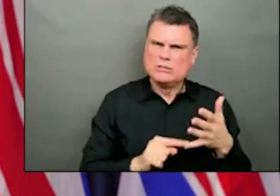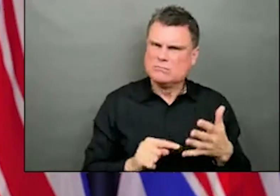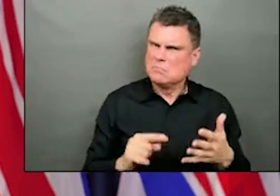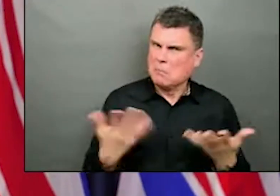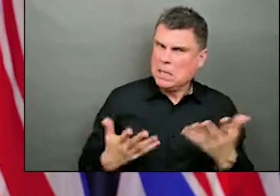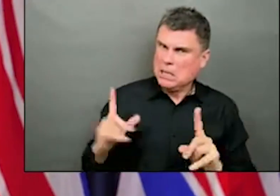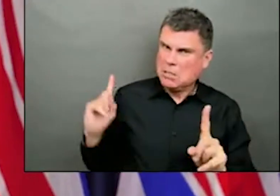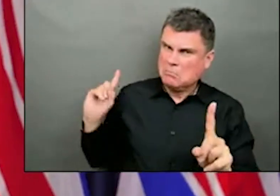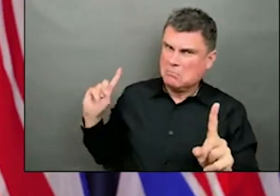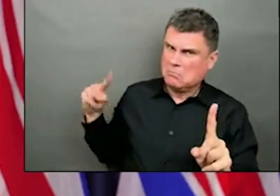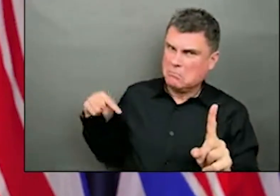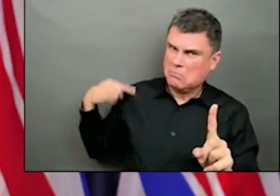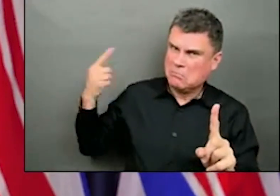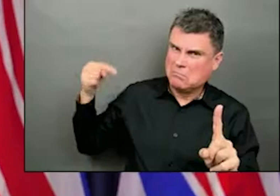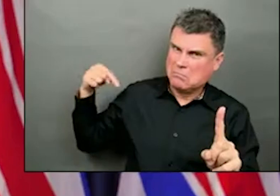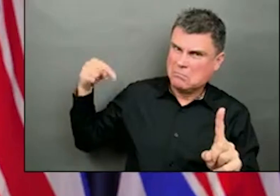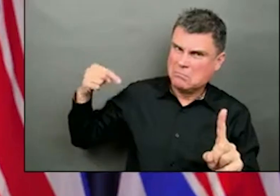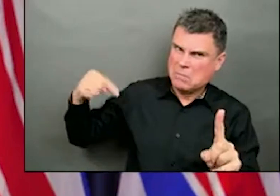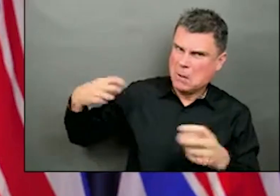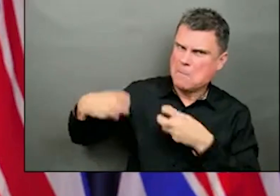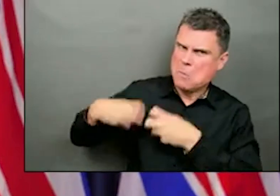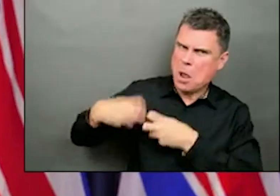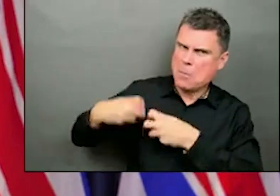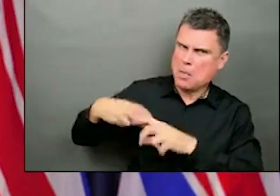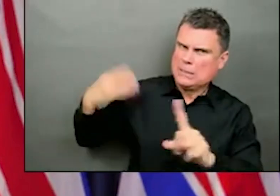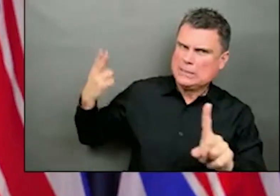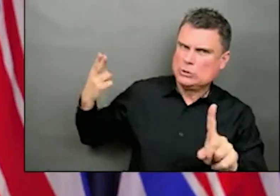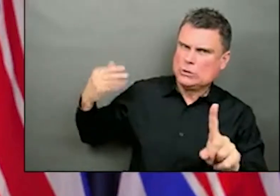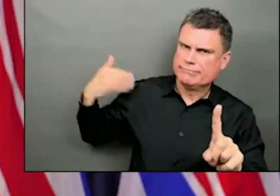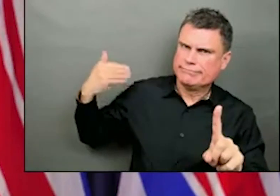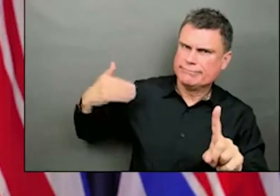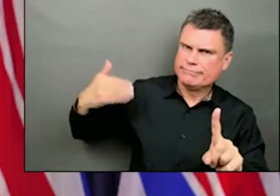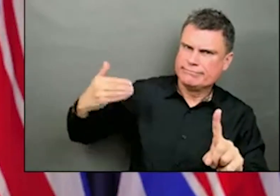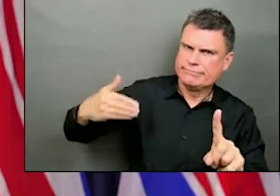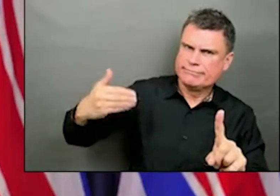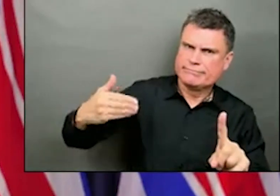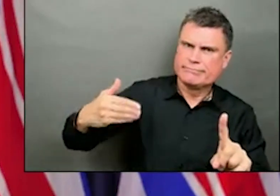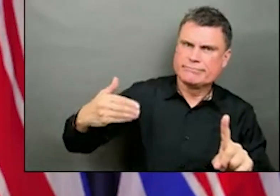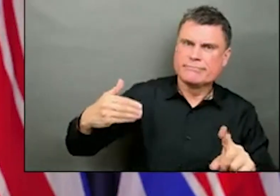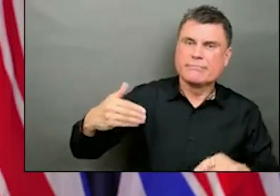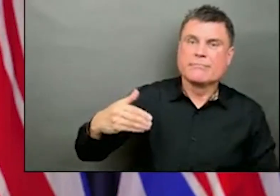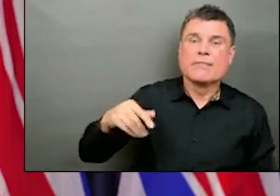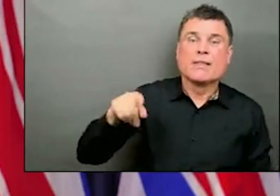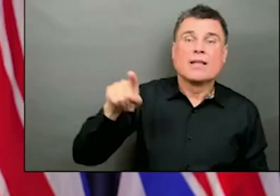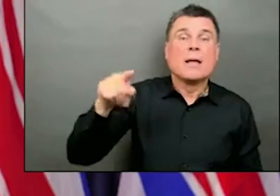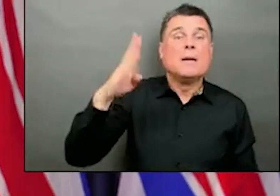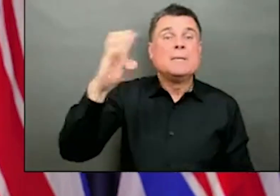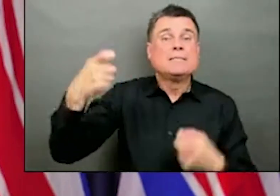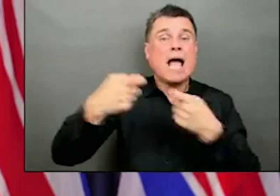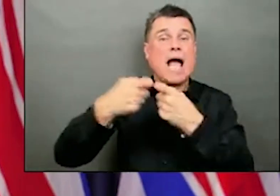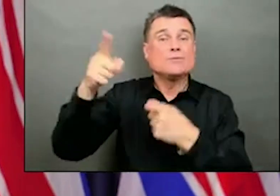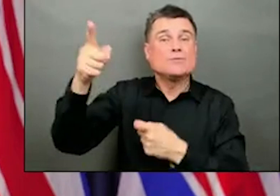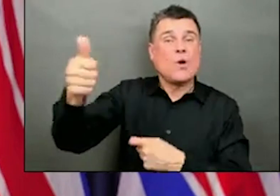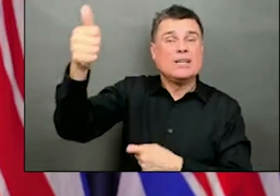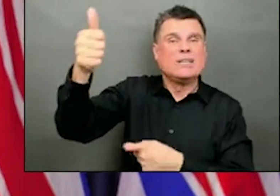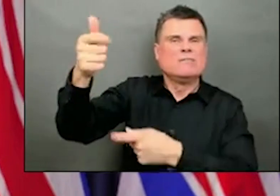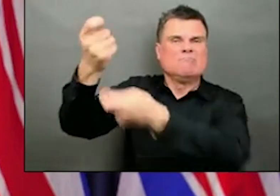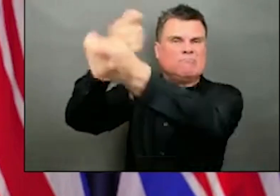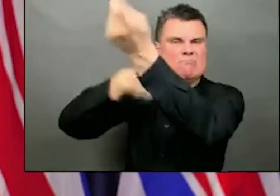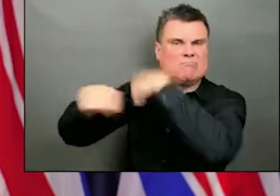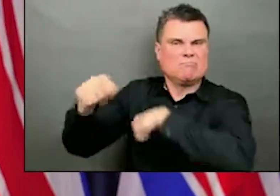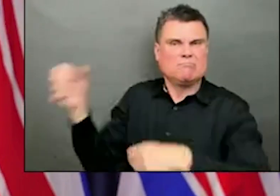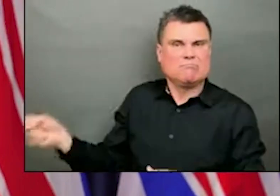assume there will be more changes in staffing and leadership at BC Hydro in light of these large number